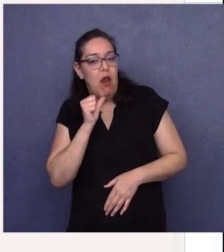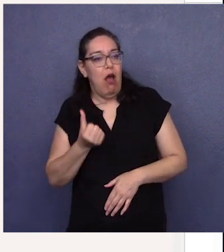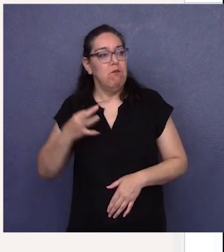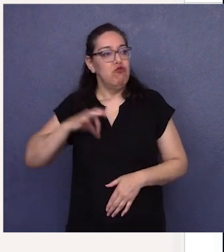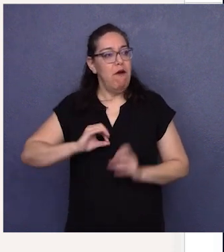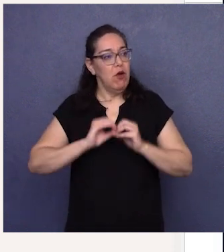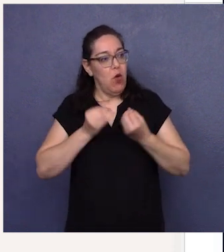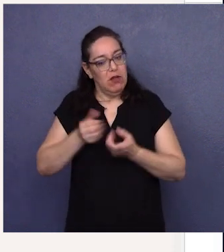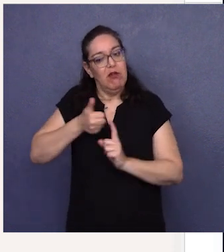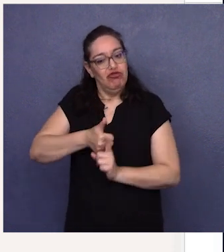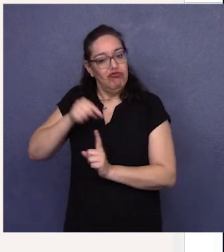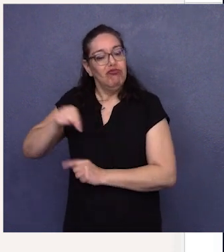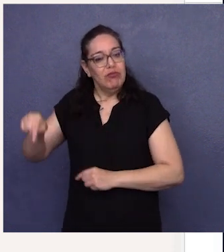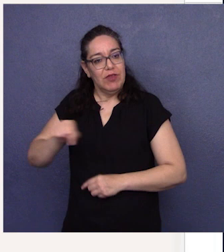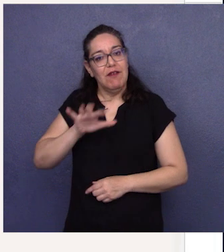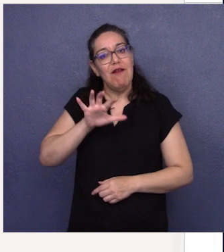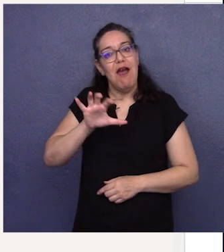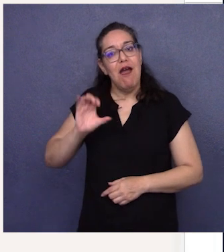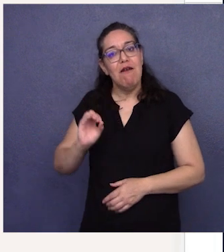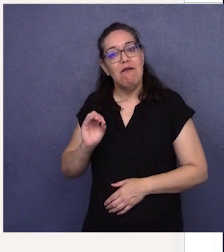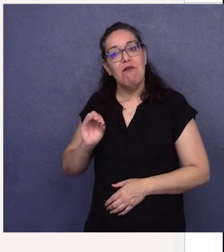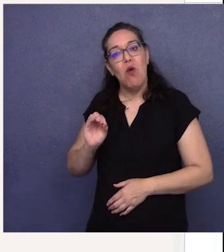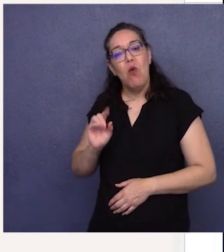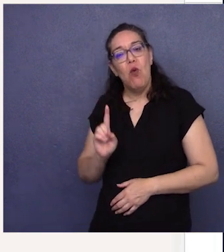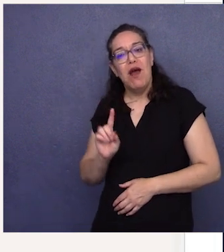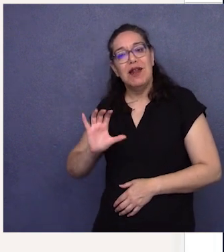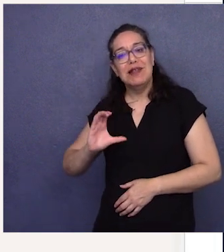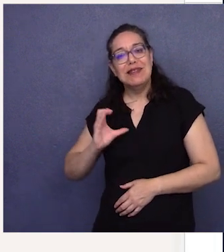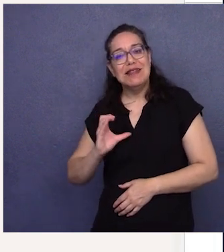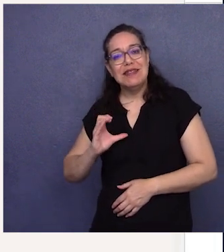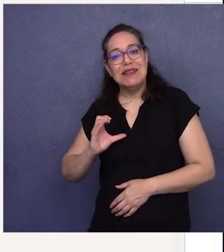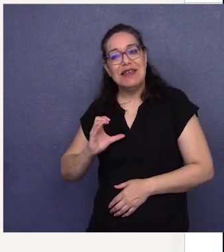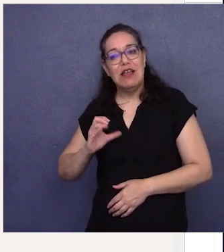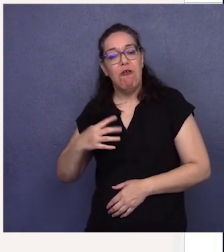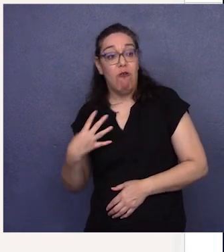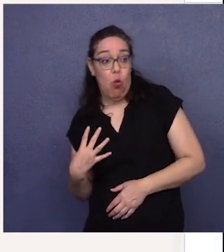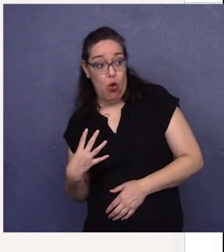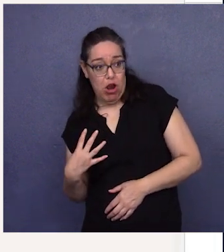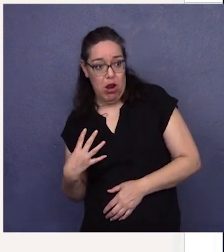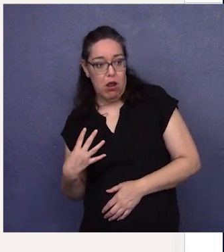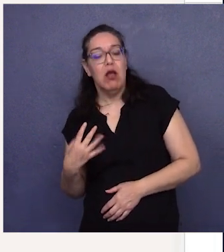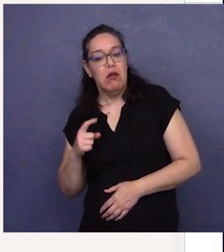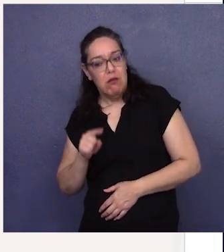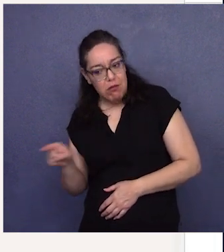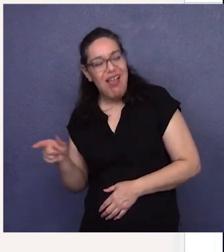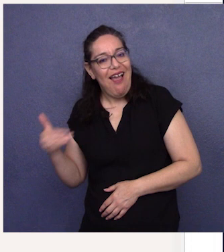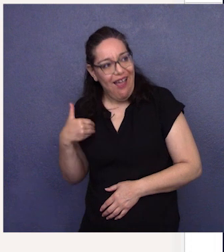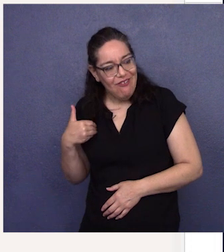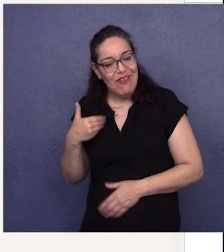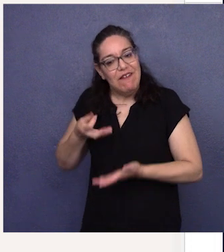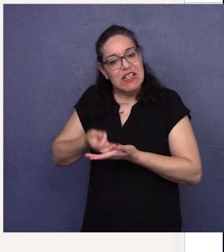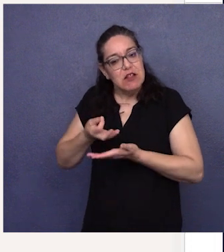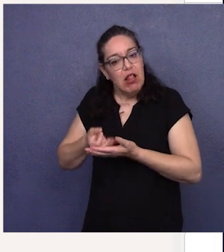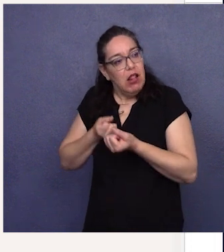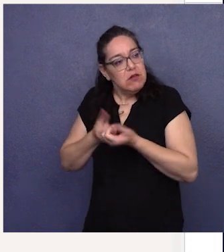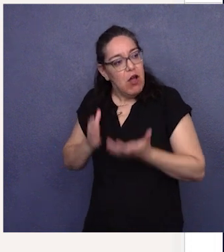501c4, and they have fiscal sponsors. And I wanted to know what information would be needed from the